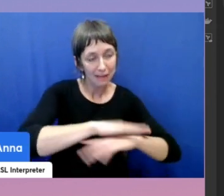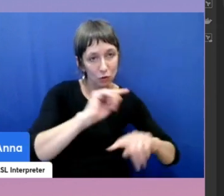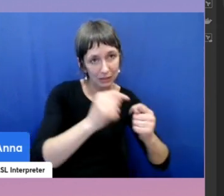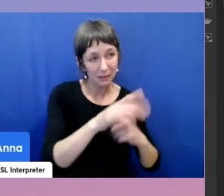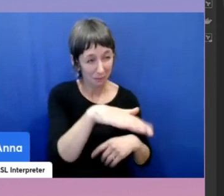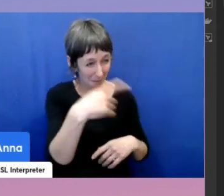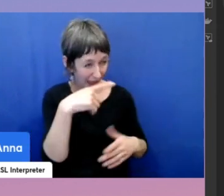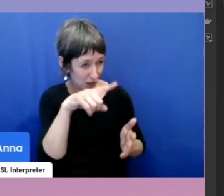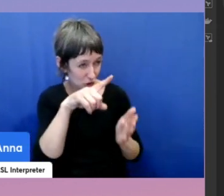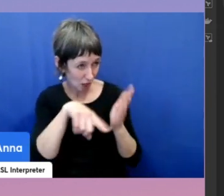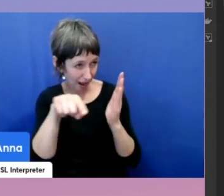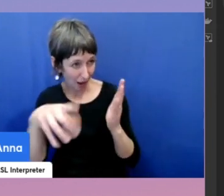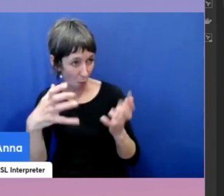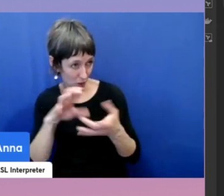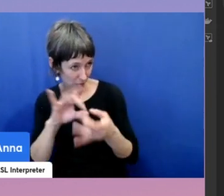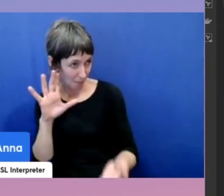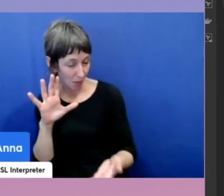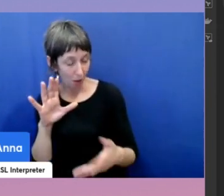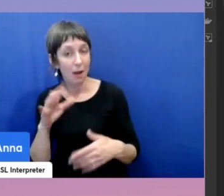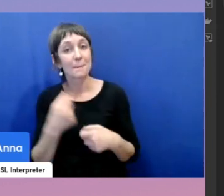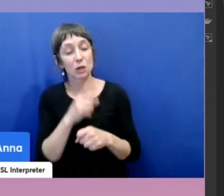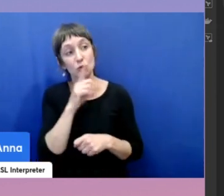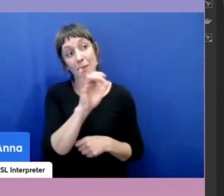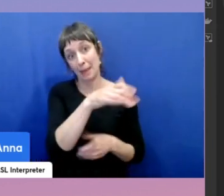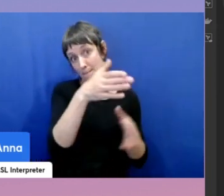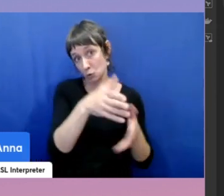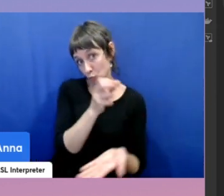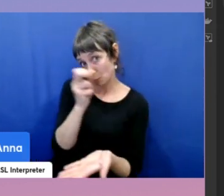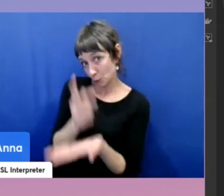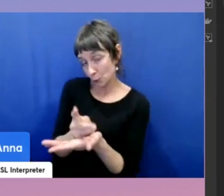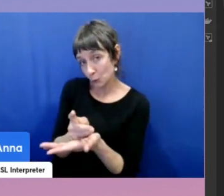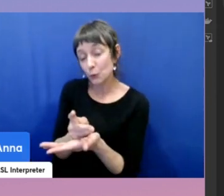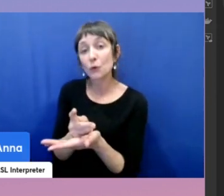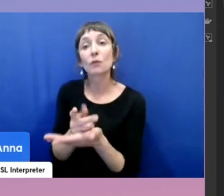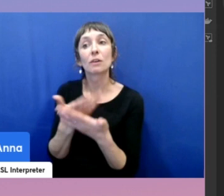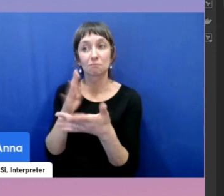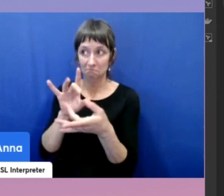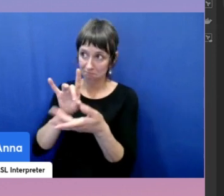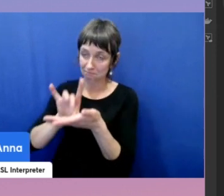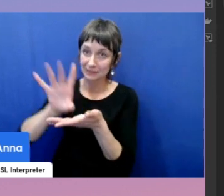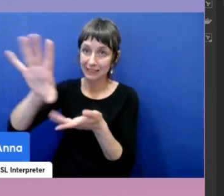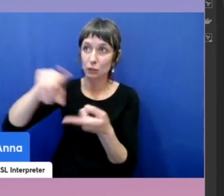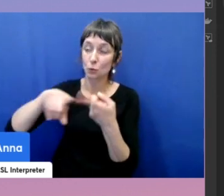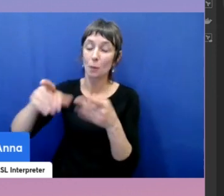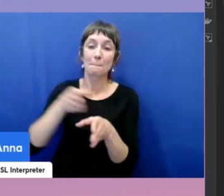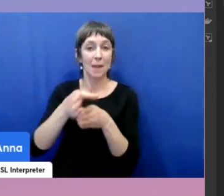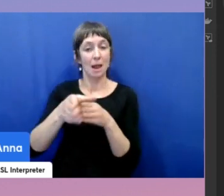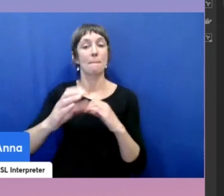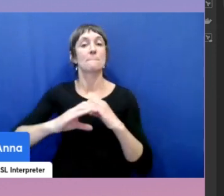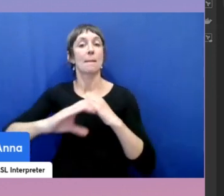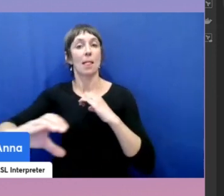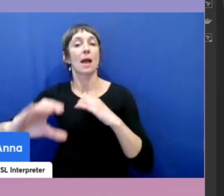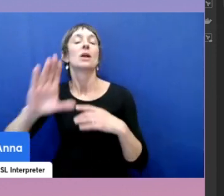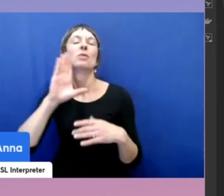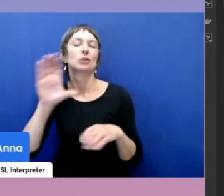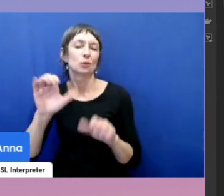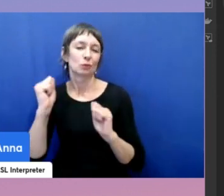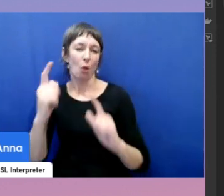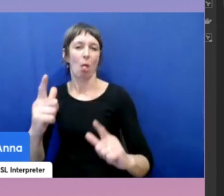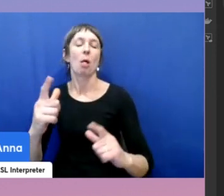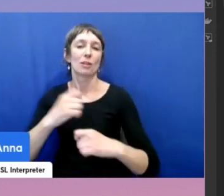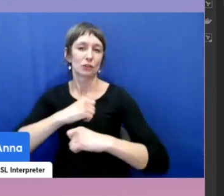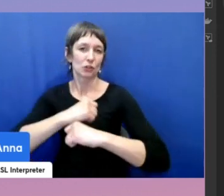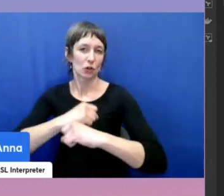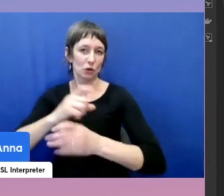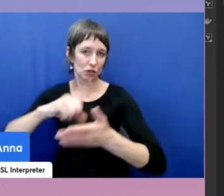want to deploy this, have that person approve it, and kick it off to the main pipeline, which will do all the security checks and obviously make